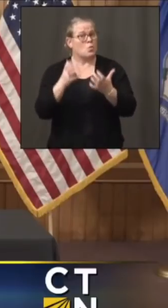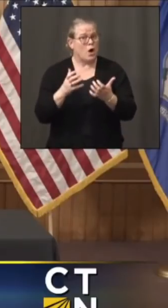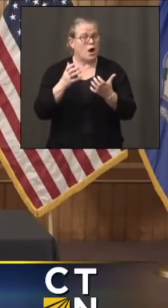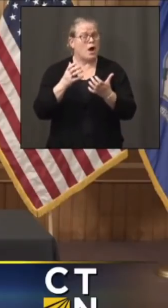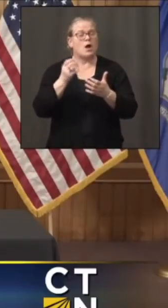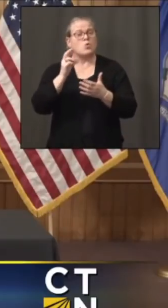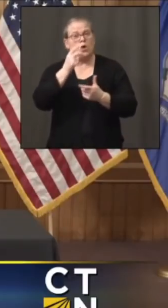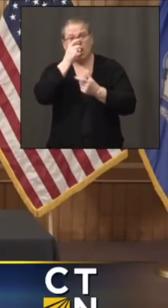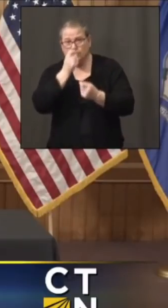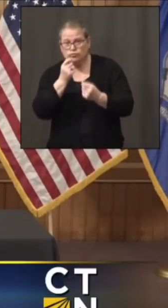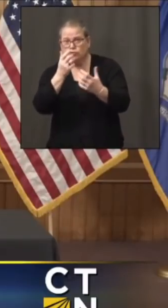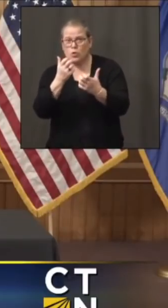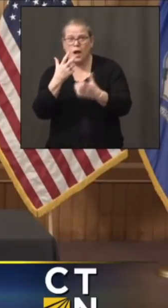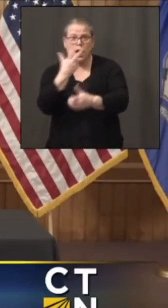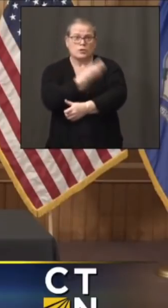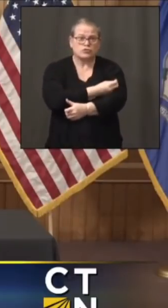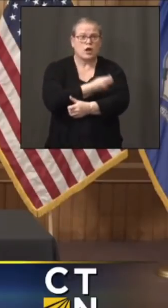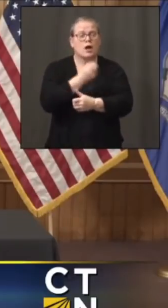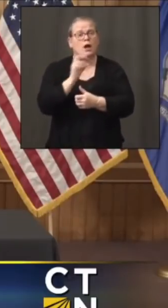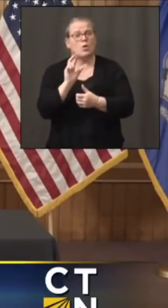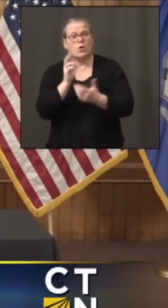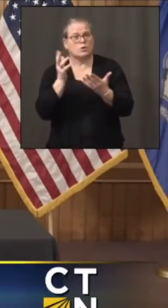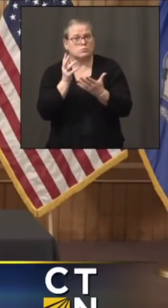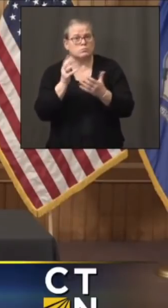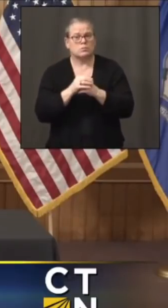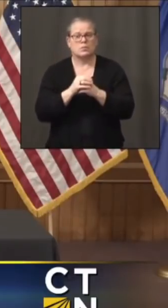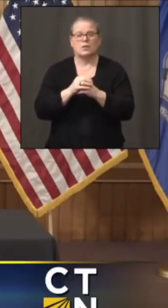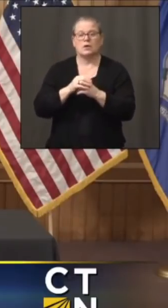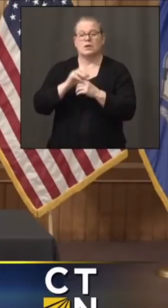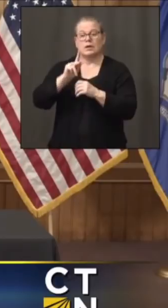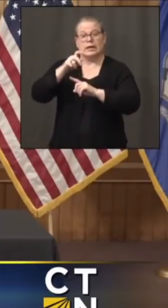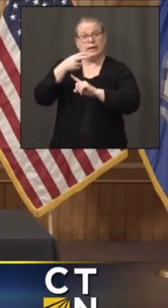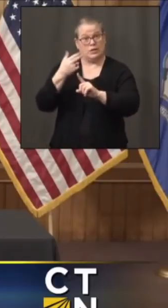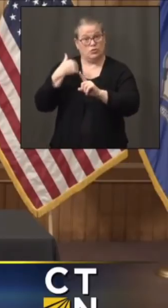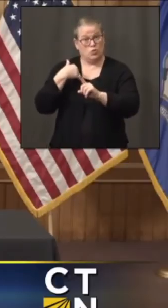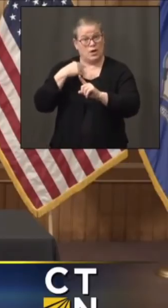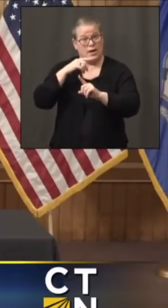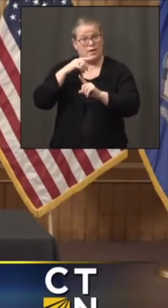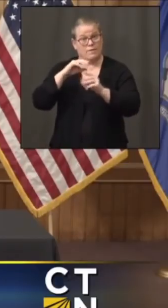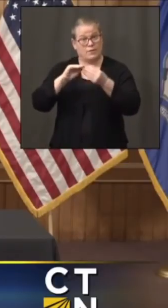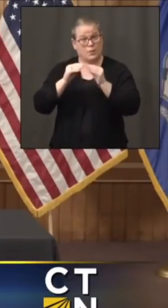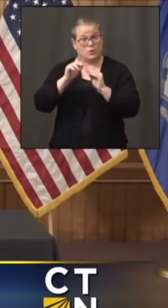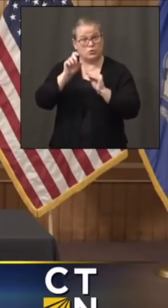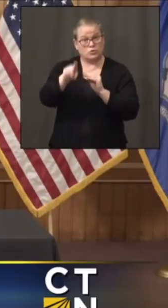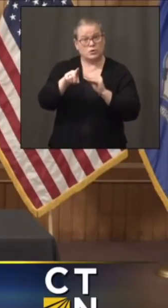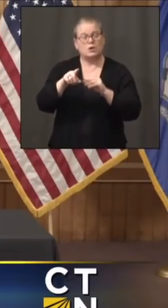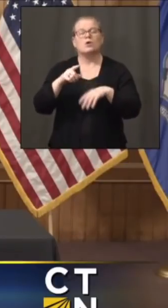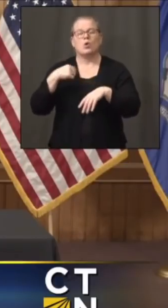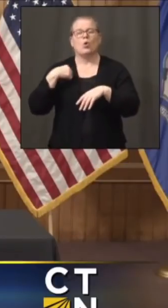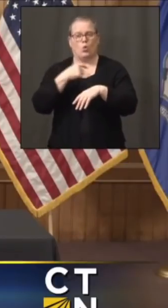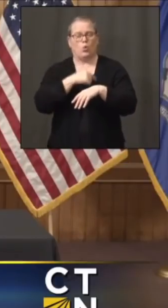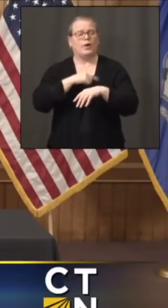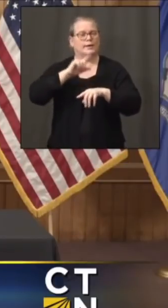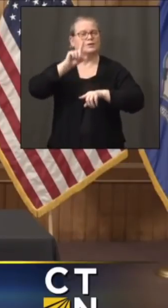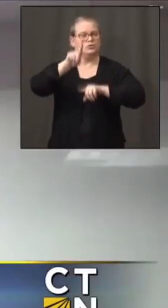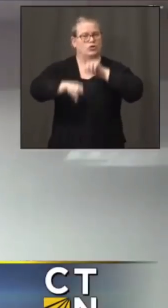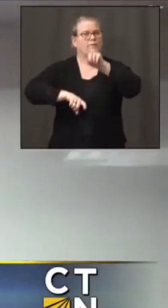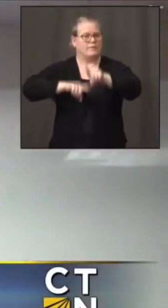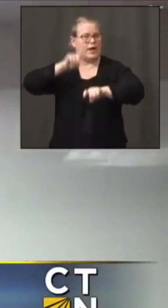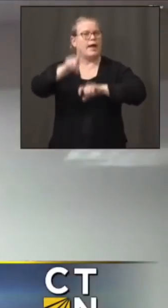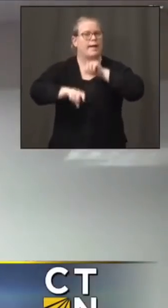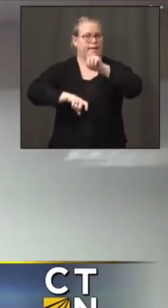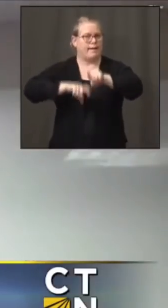Keith, do you have some current numbers from Hartford Health? Yeah, so we did a survey, and which is not unlike